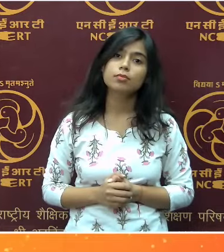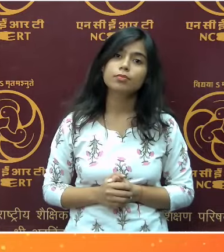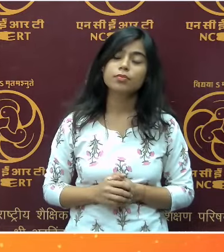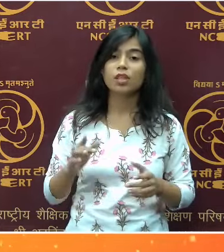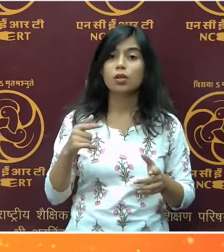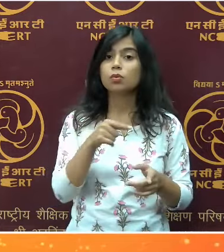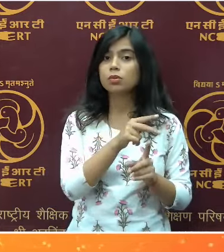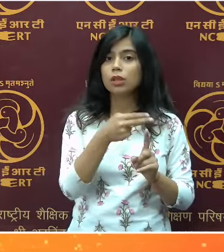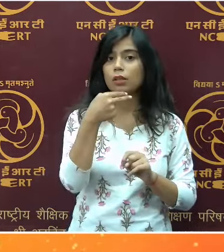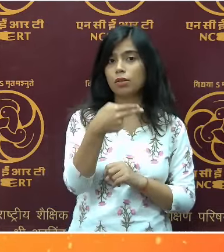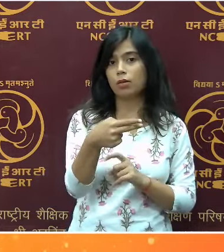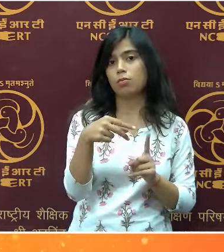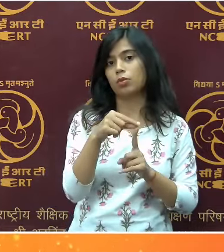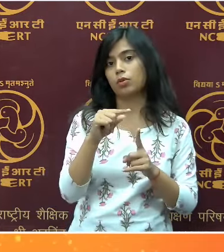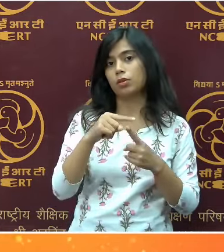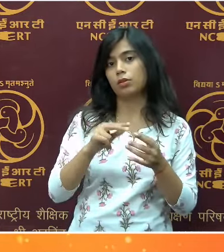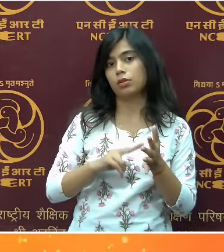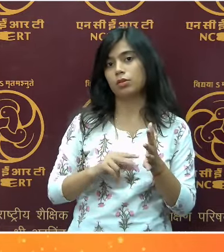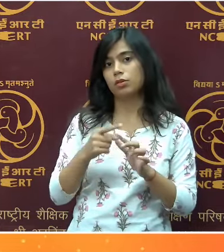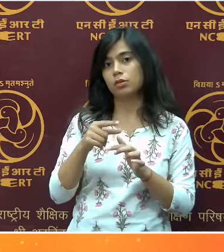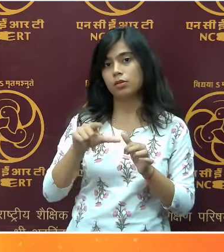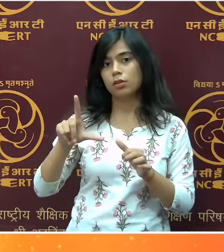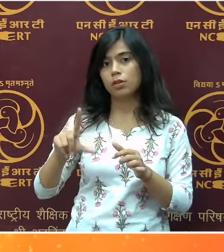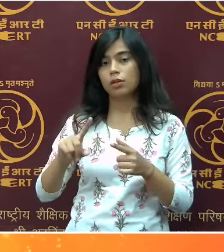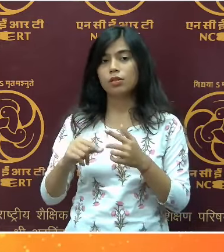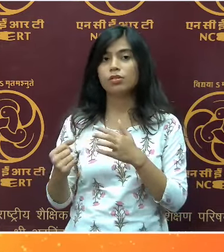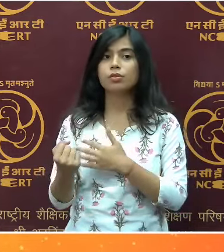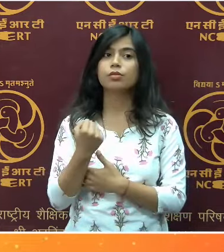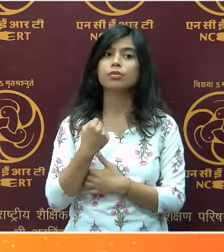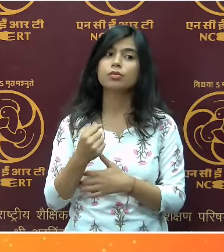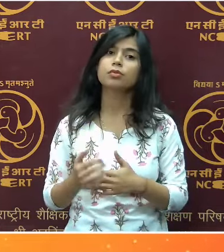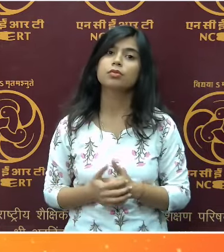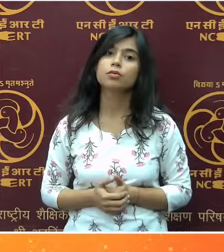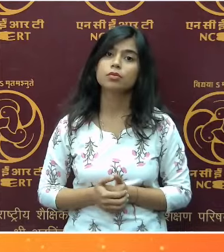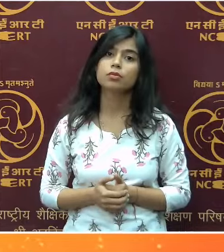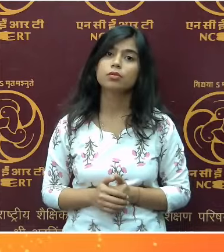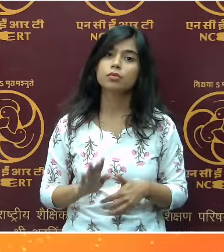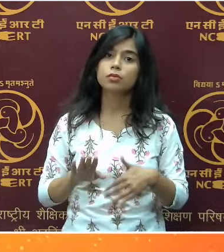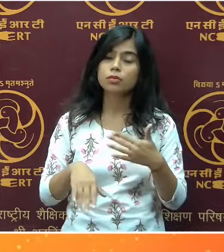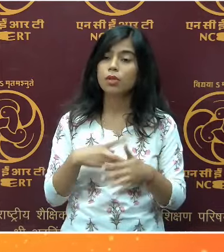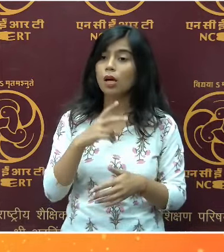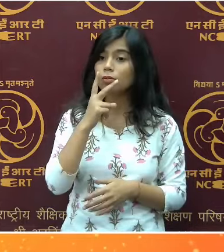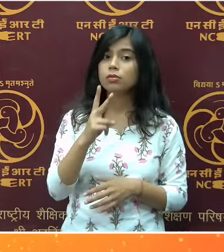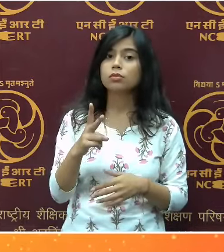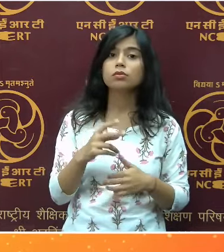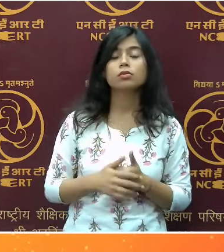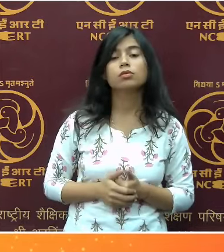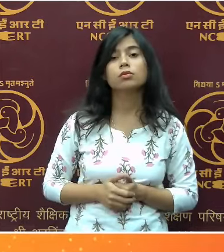potential energy. So every point has some potential energy. Now look at here.